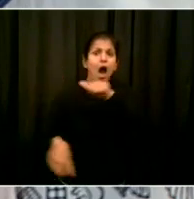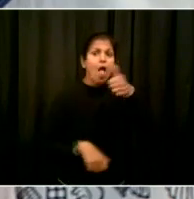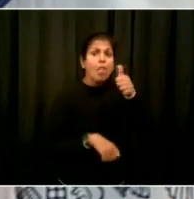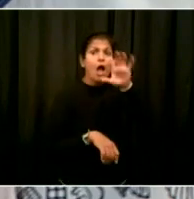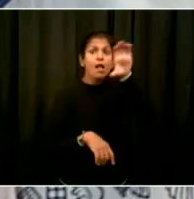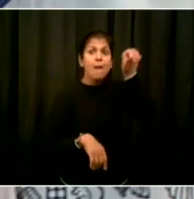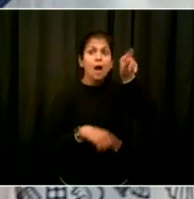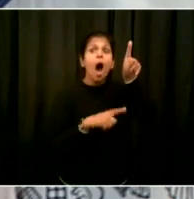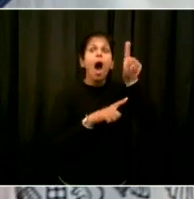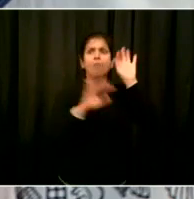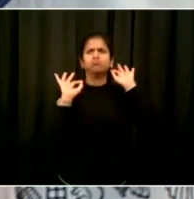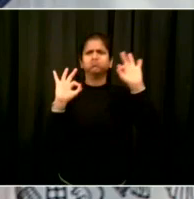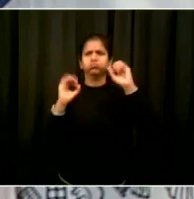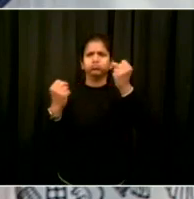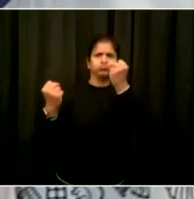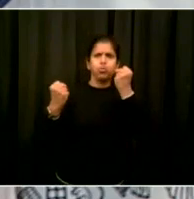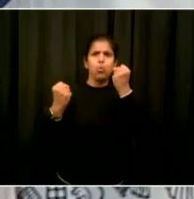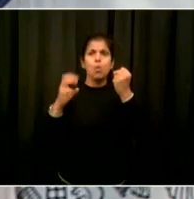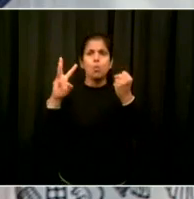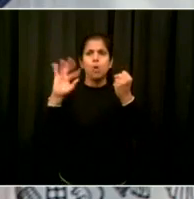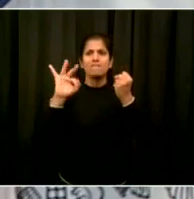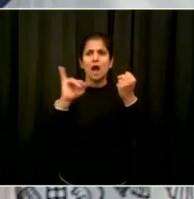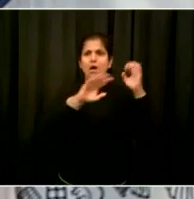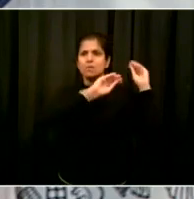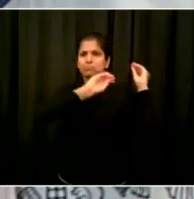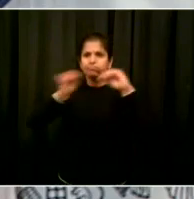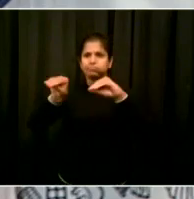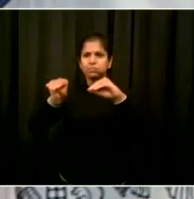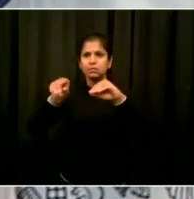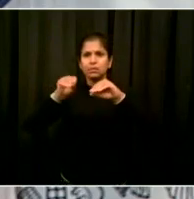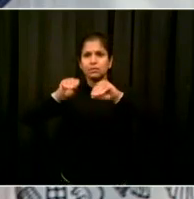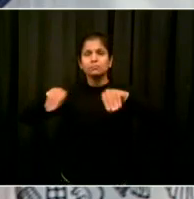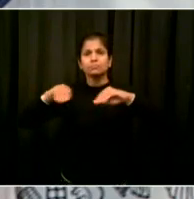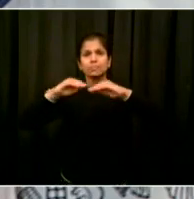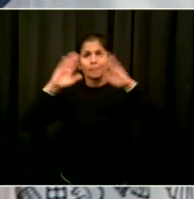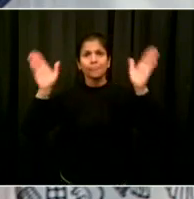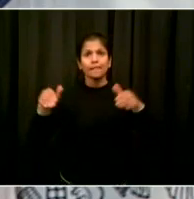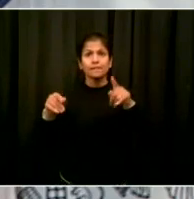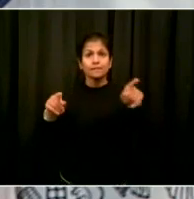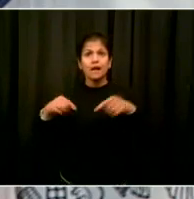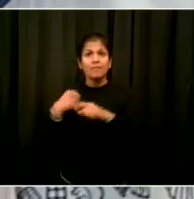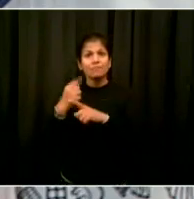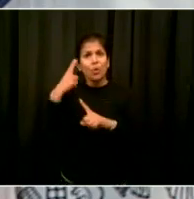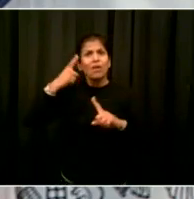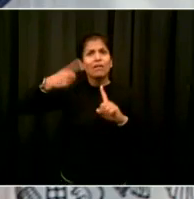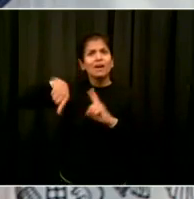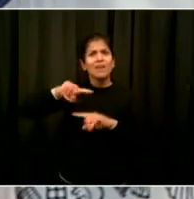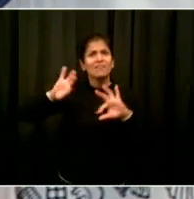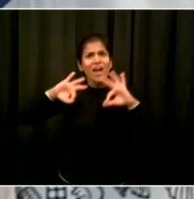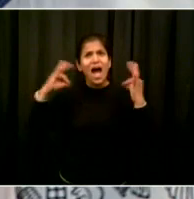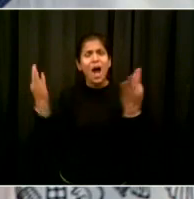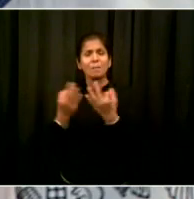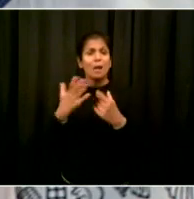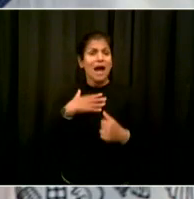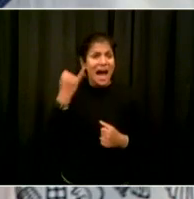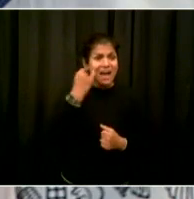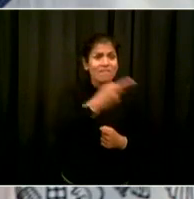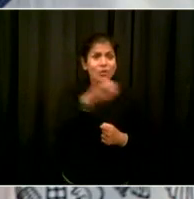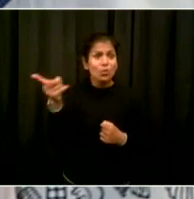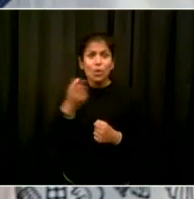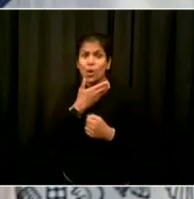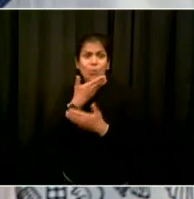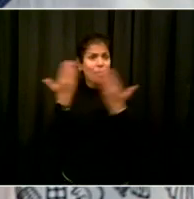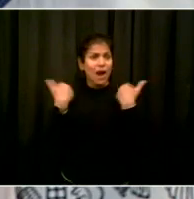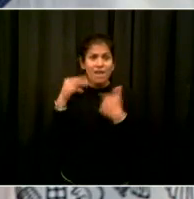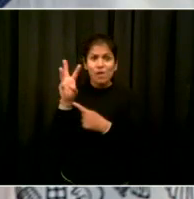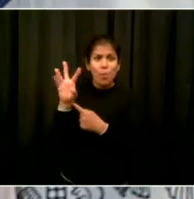We will literally right away send people over to address it with that family. If any family doesn't have service, they want to call 311, we're going to get that addressed. Literally in a